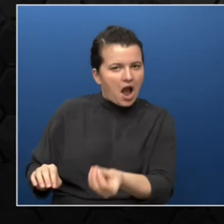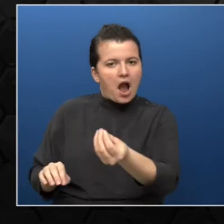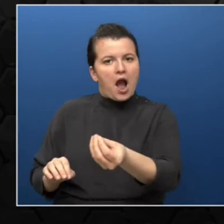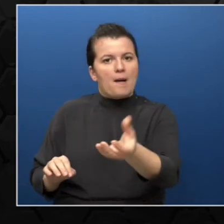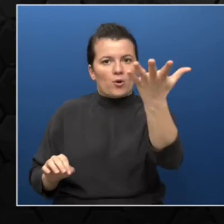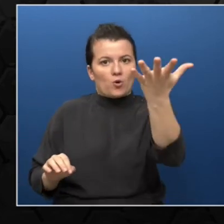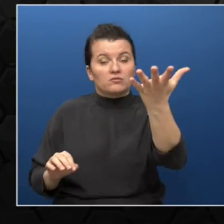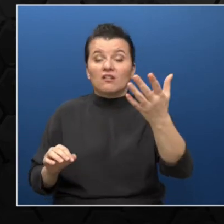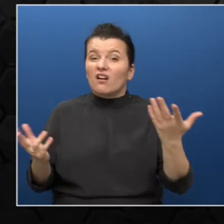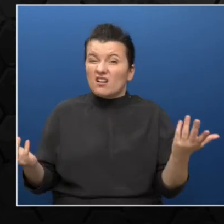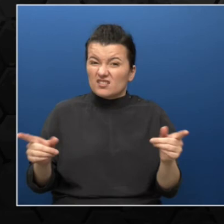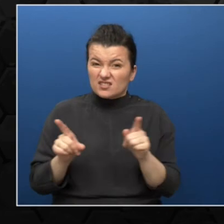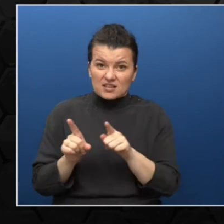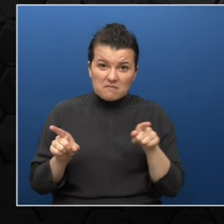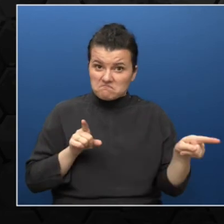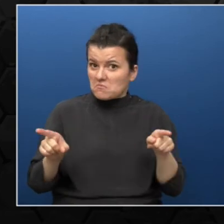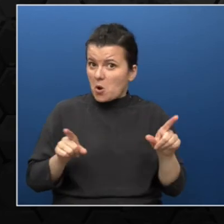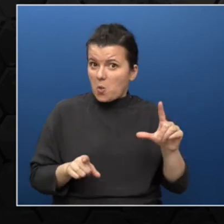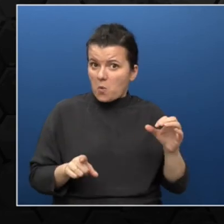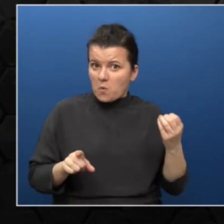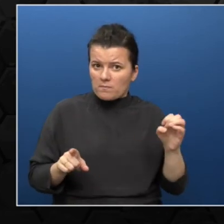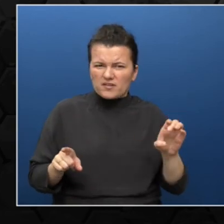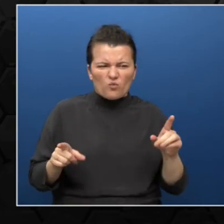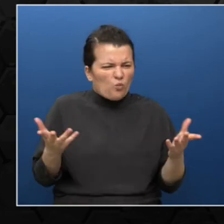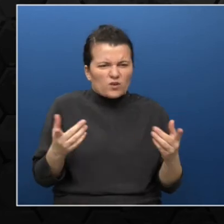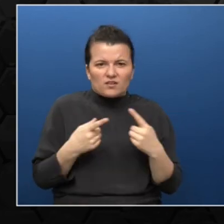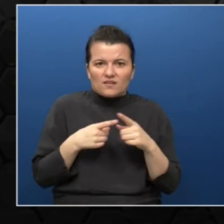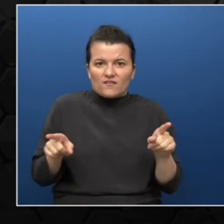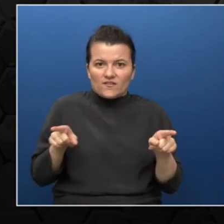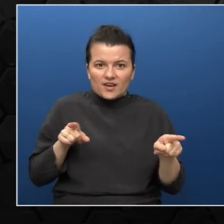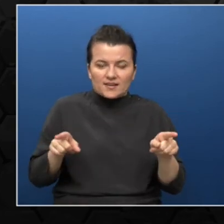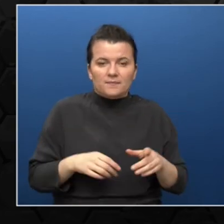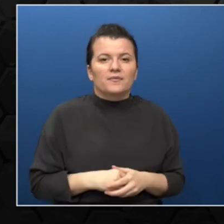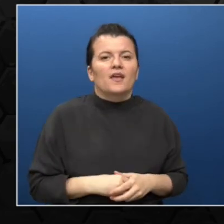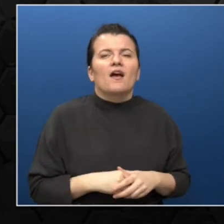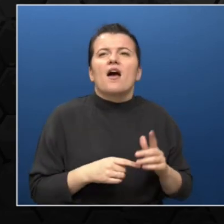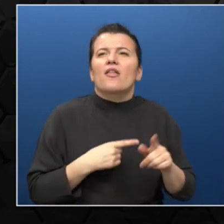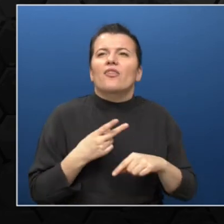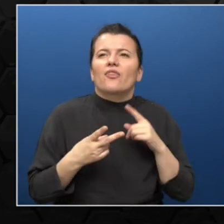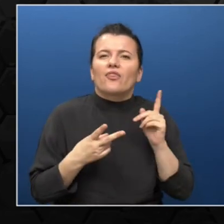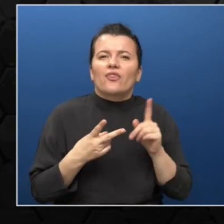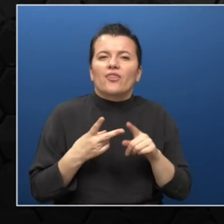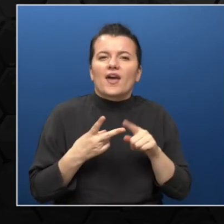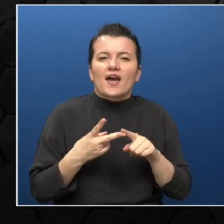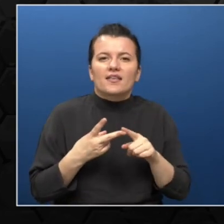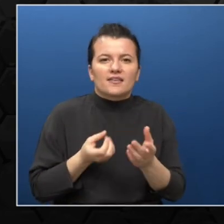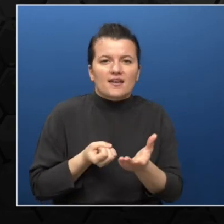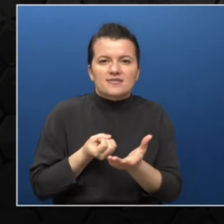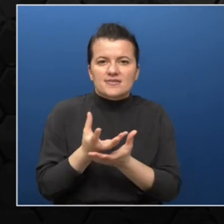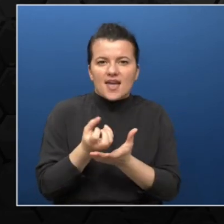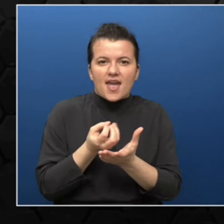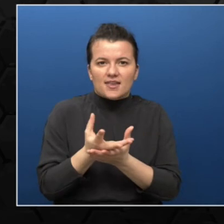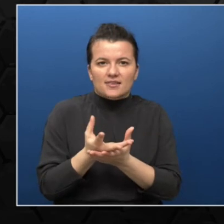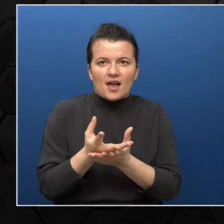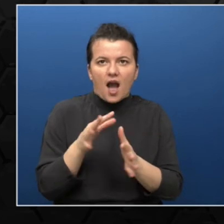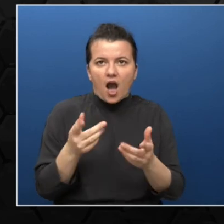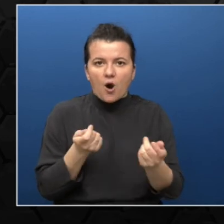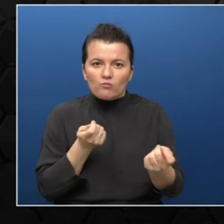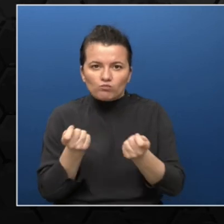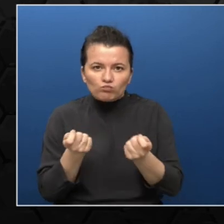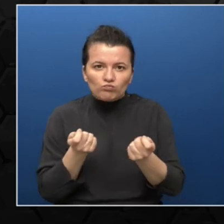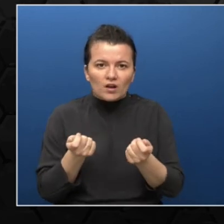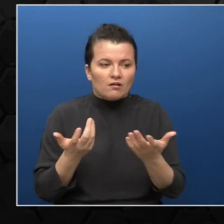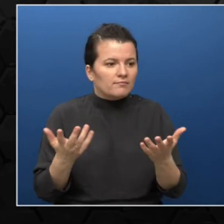is, what would you tell us a bit more about like what is like the data management thing that happens in Lobe? Is it